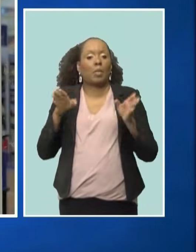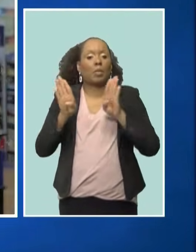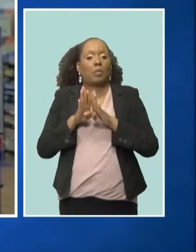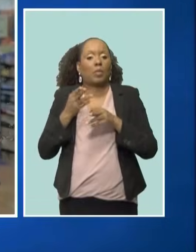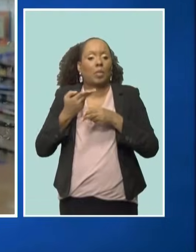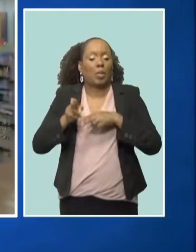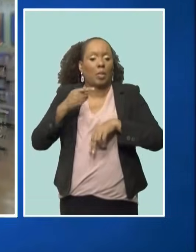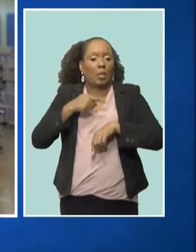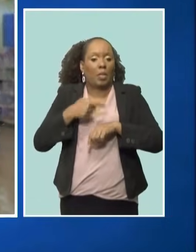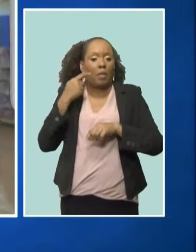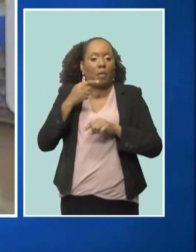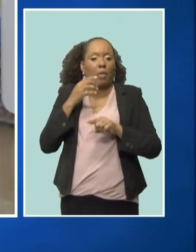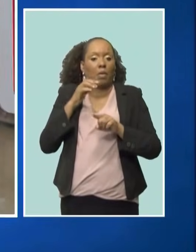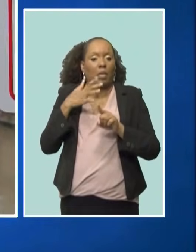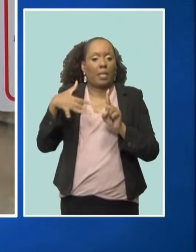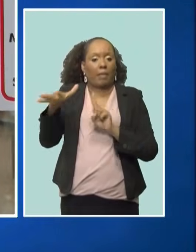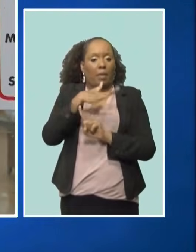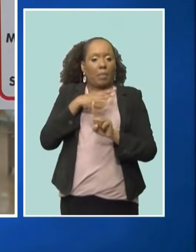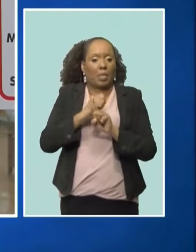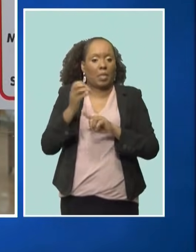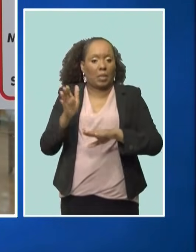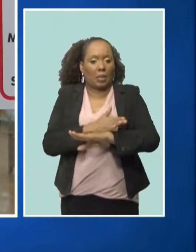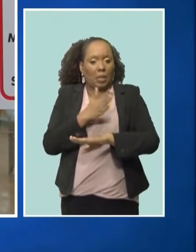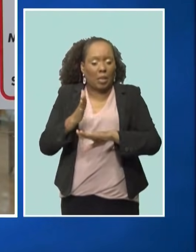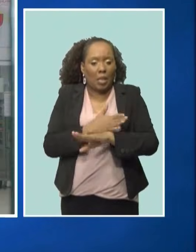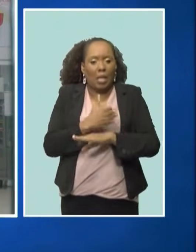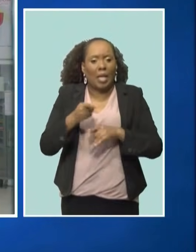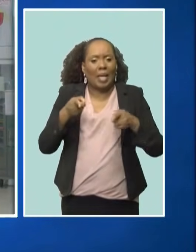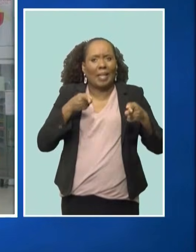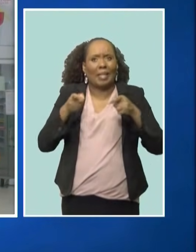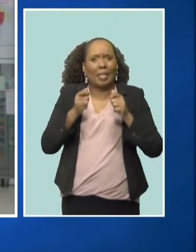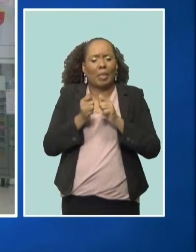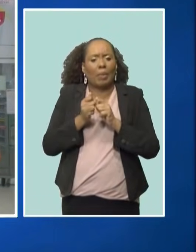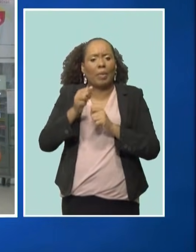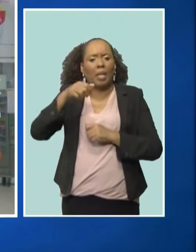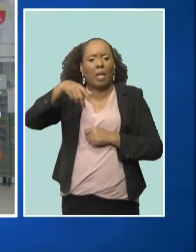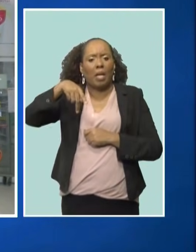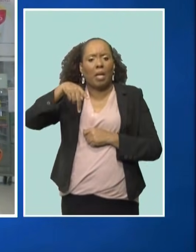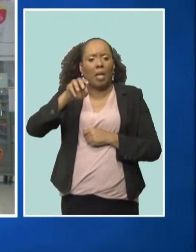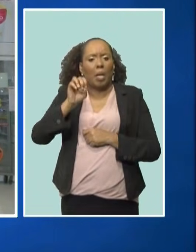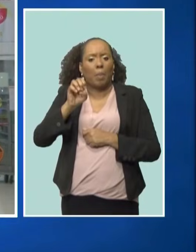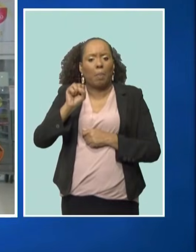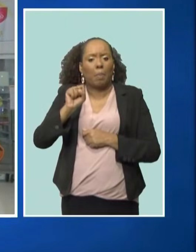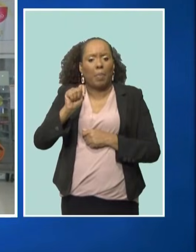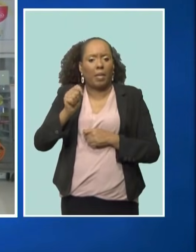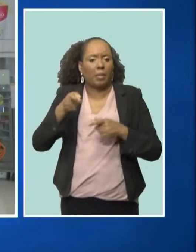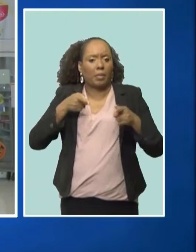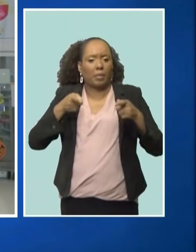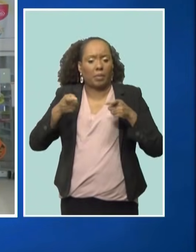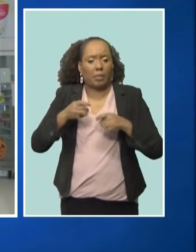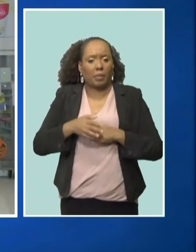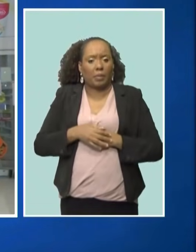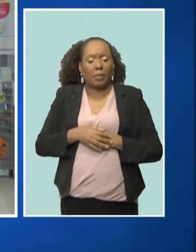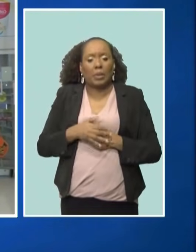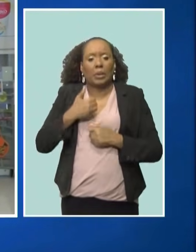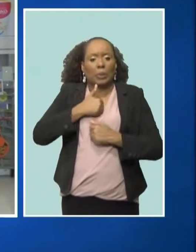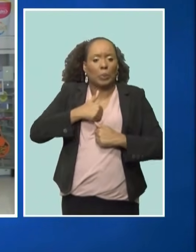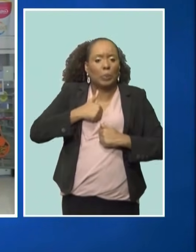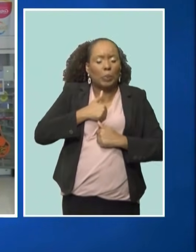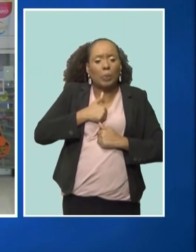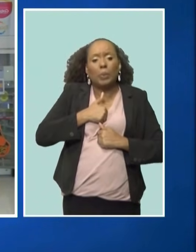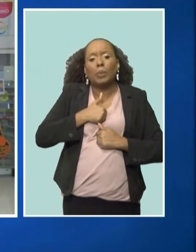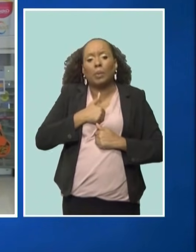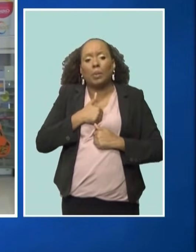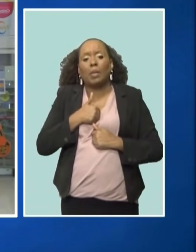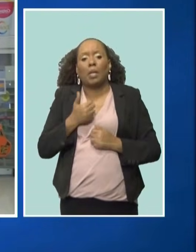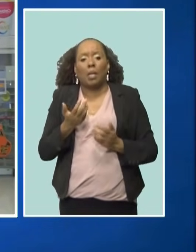to facilitate environmental upkeep and pest control in the store. In apologizing to the public for the inconvenience caused, the